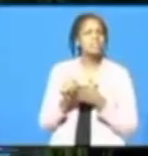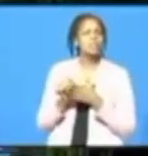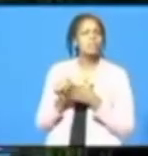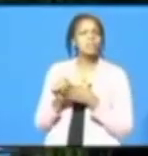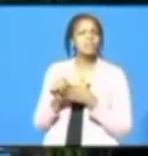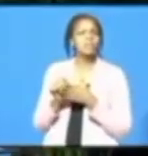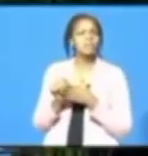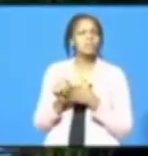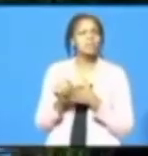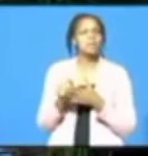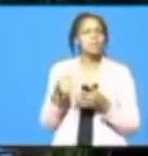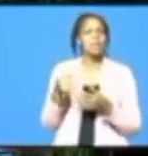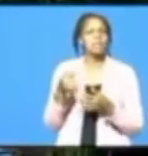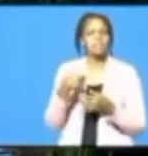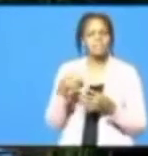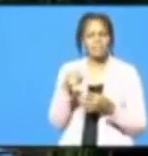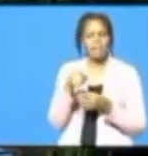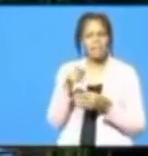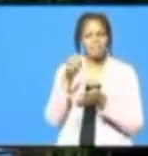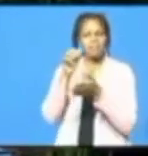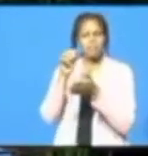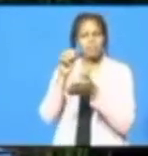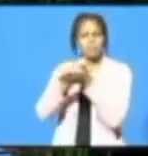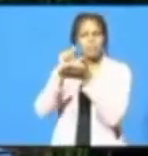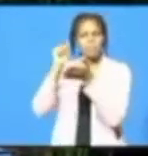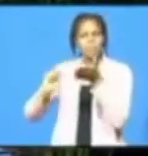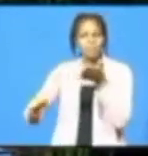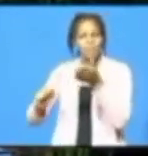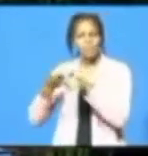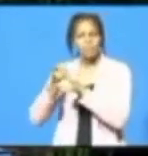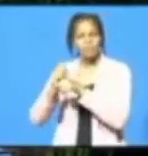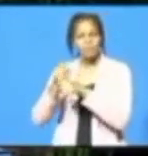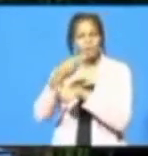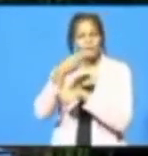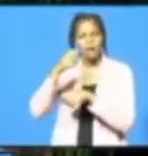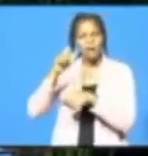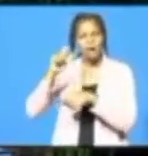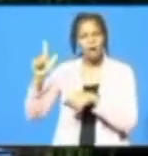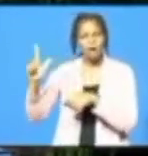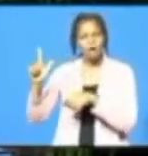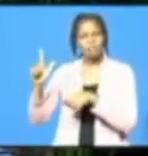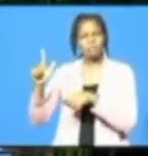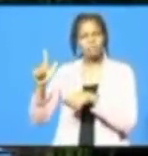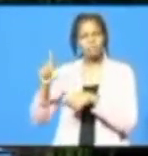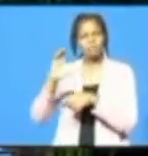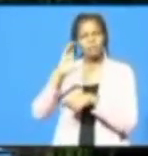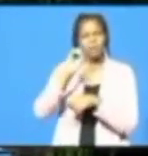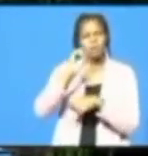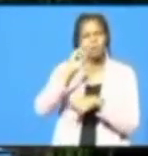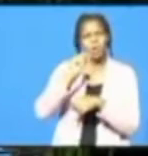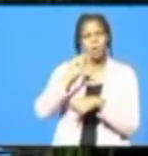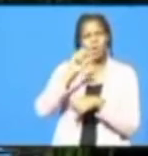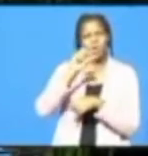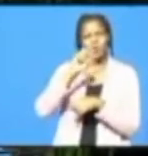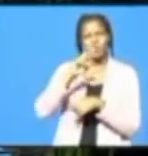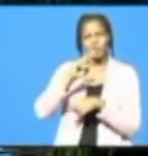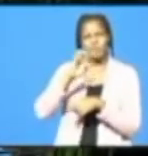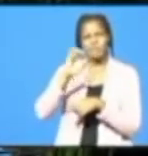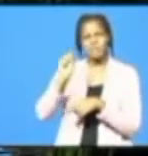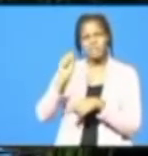it from the halls of Congress. They have removed it